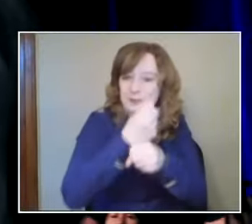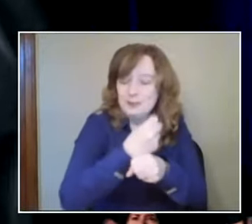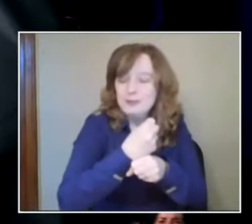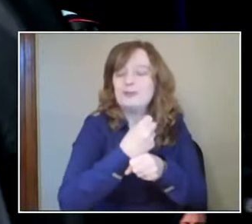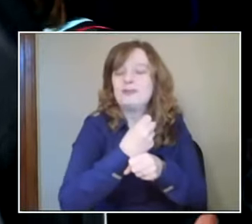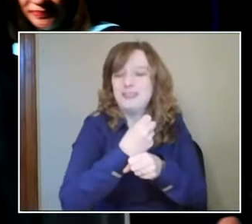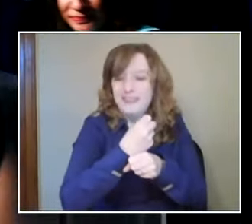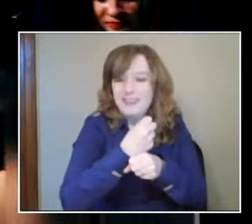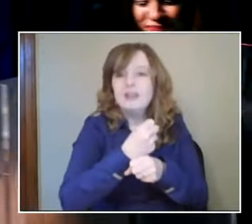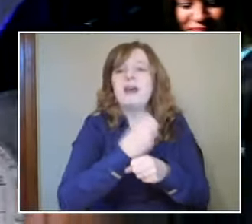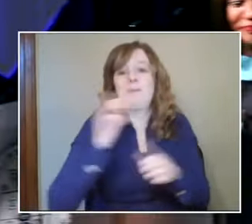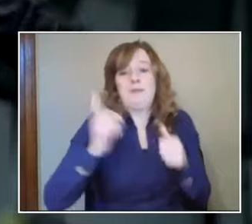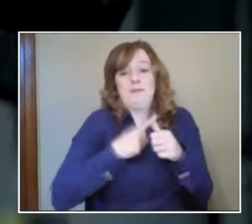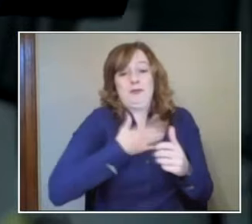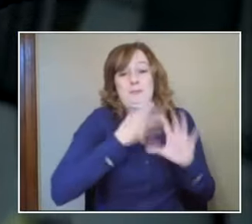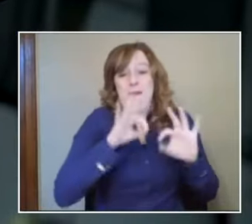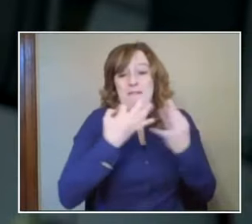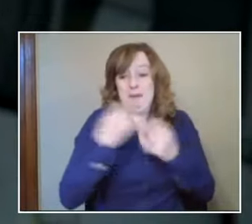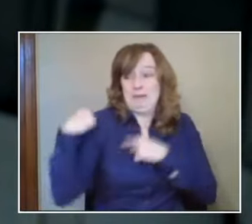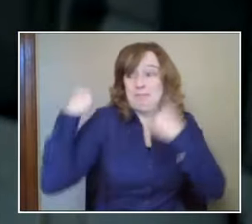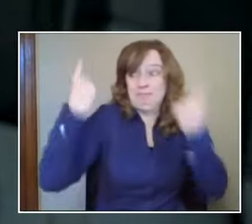college, and I'm very proud of myself.